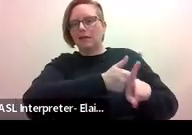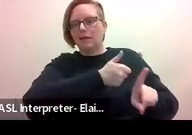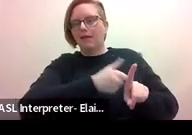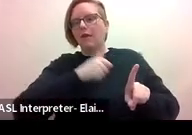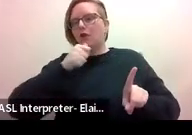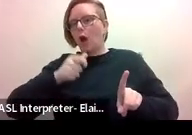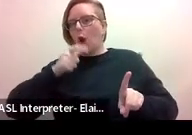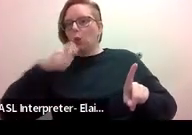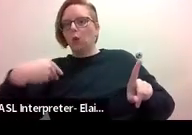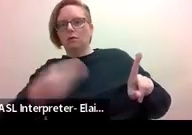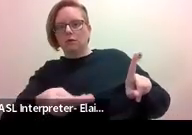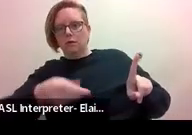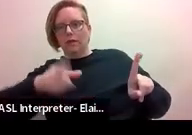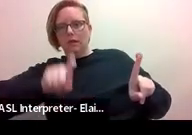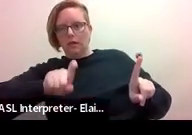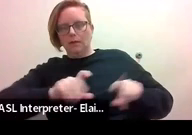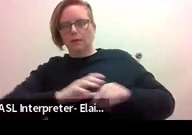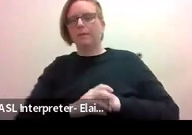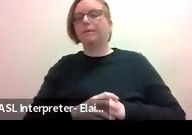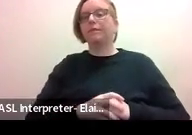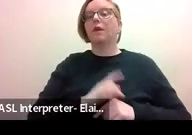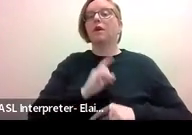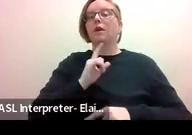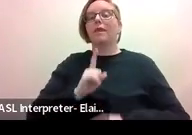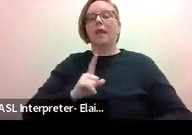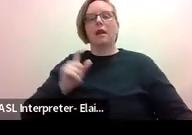to support the strengths as well. So